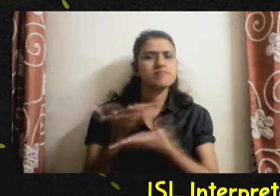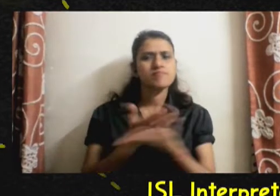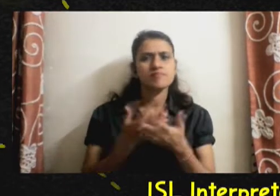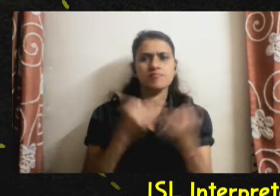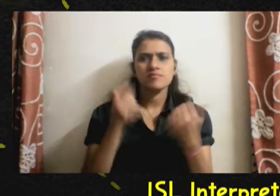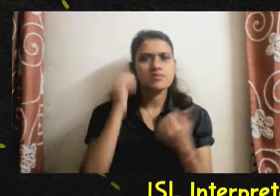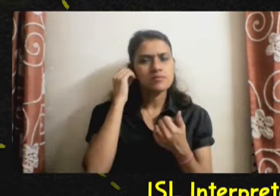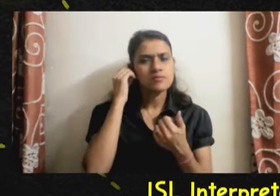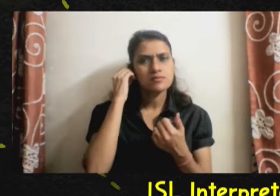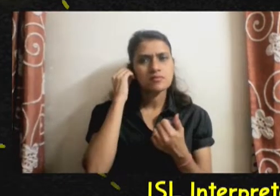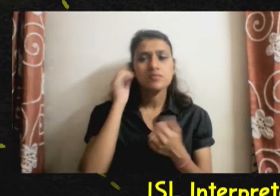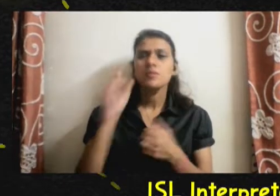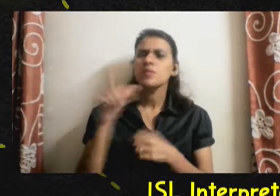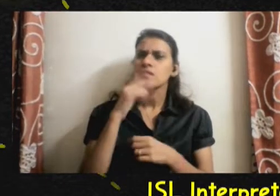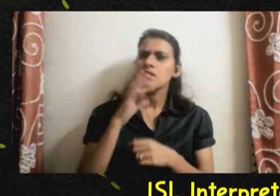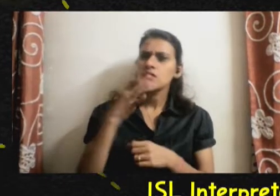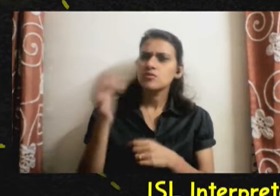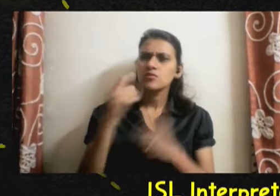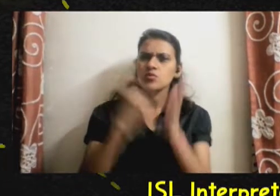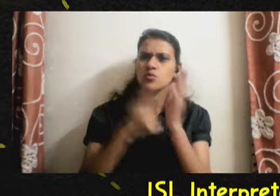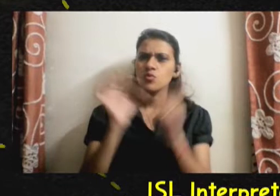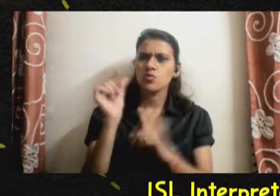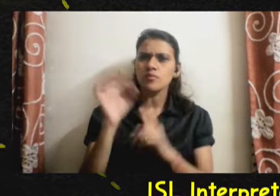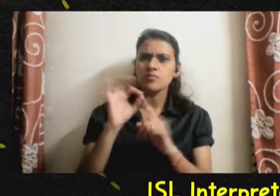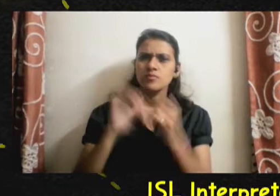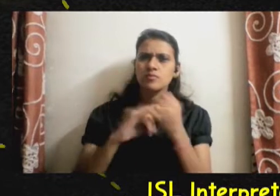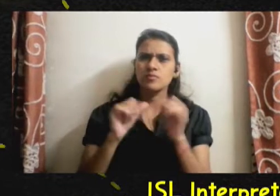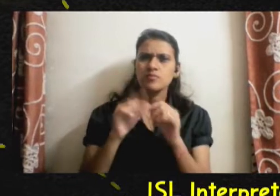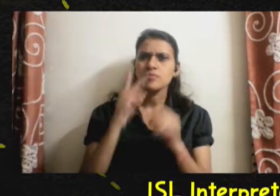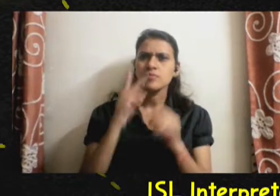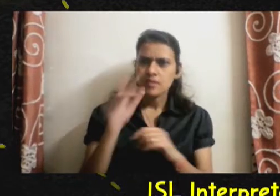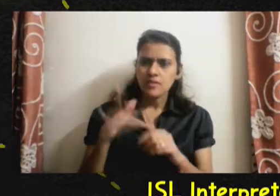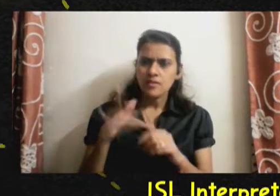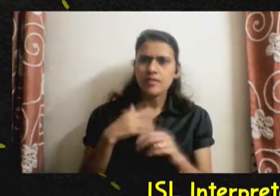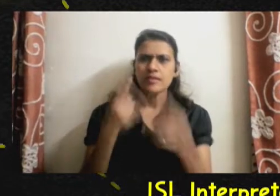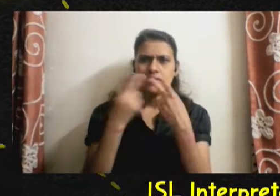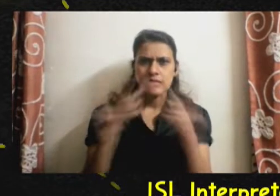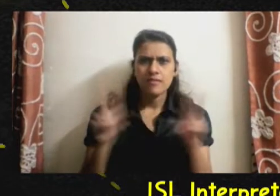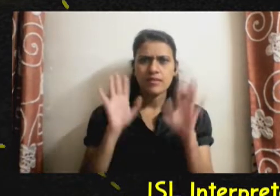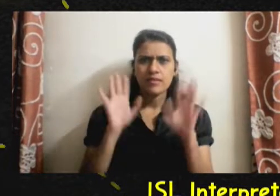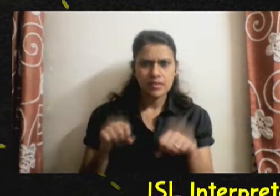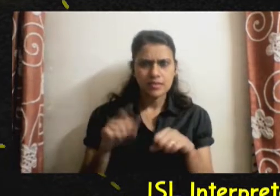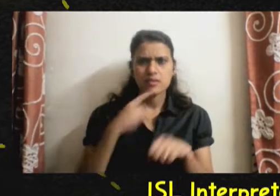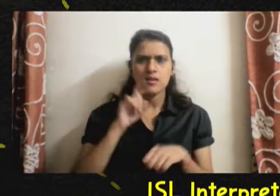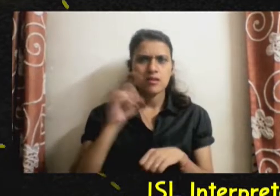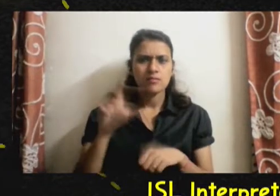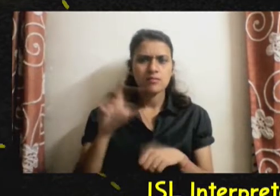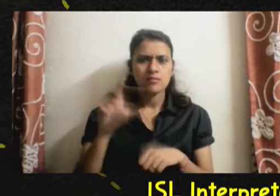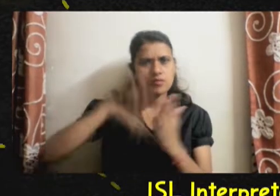slightly different form for you, because you yourself spoke about starting with feasibility studies, which I'd be really interested to read, by the